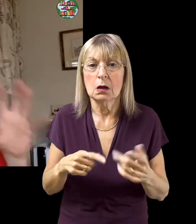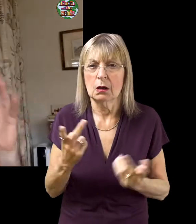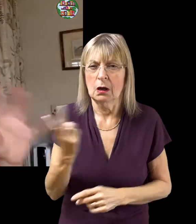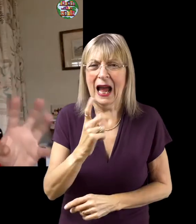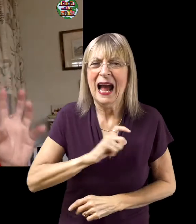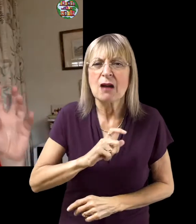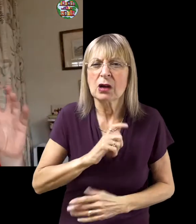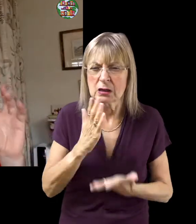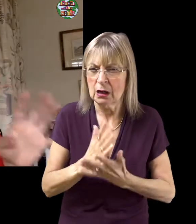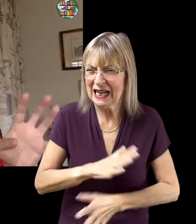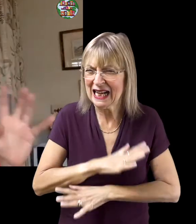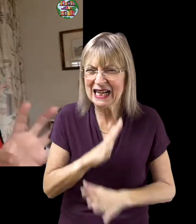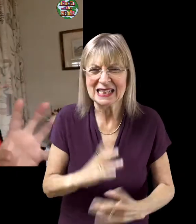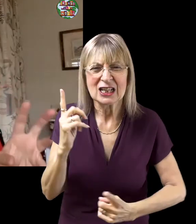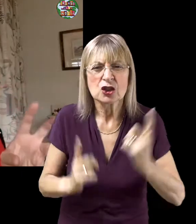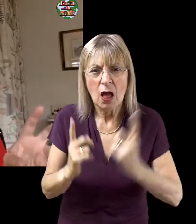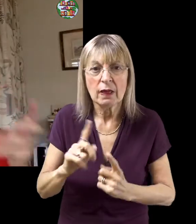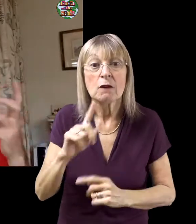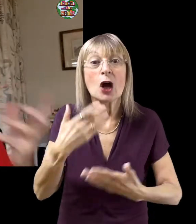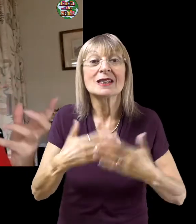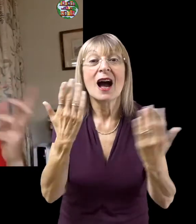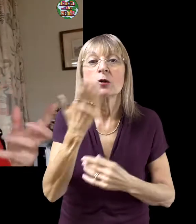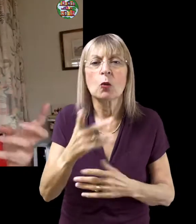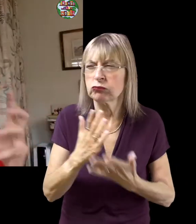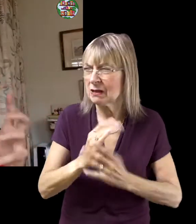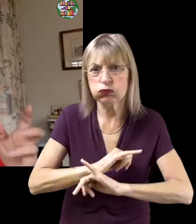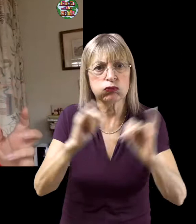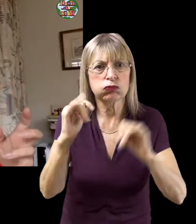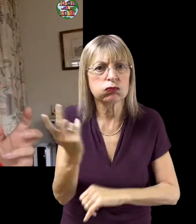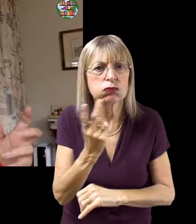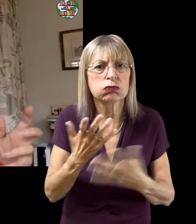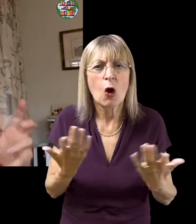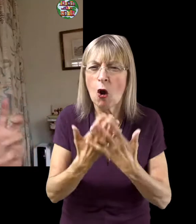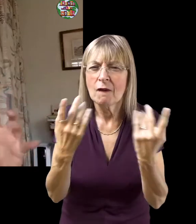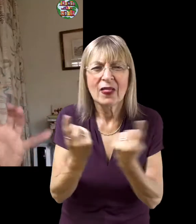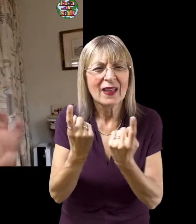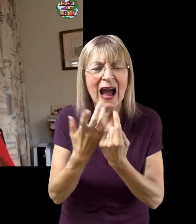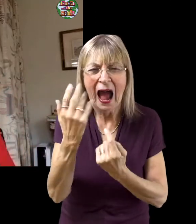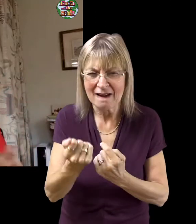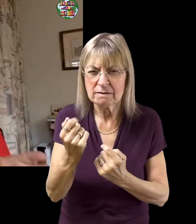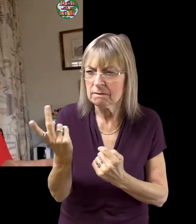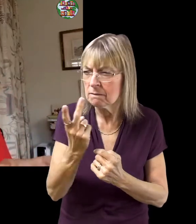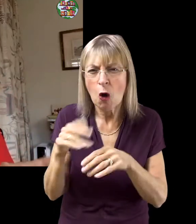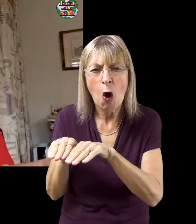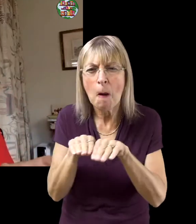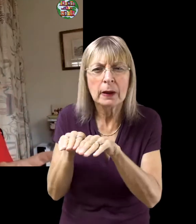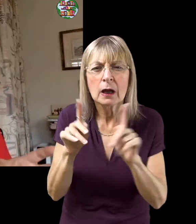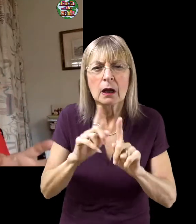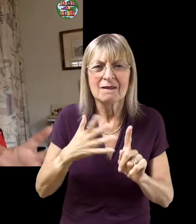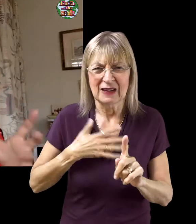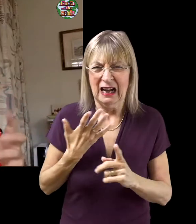said, we meet them at the beginning. They really hate each other. That first day of school is so terrible for both of them. But there are lots of things they have in